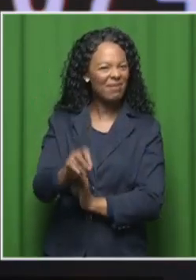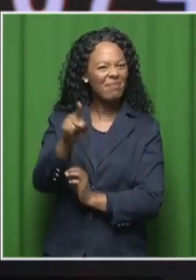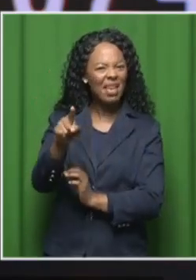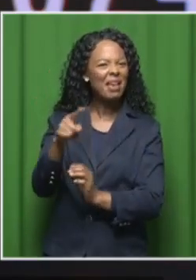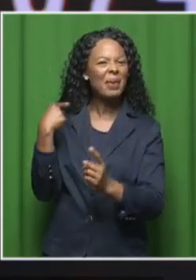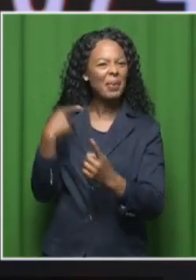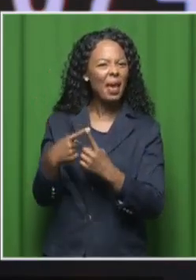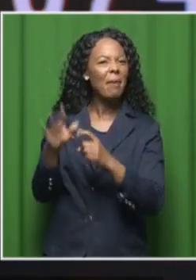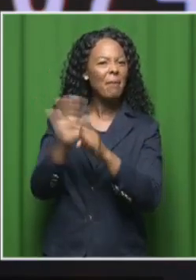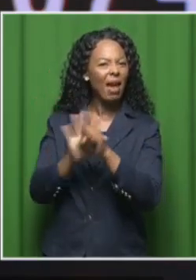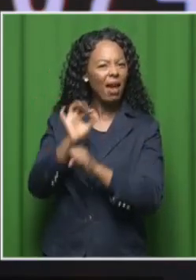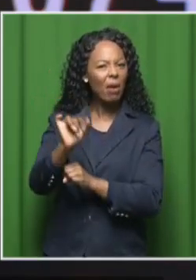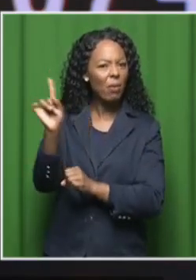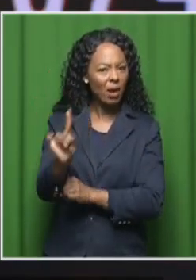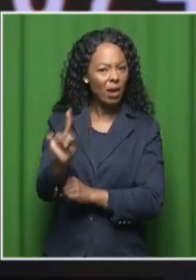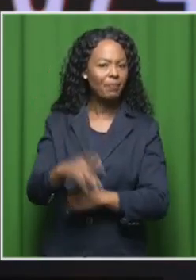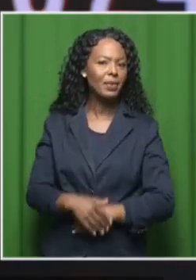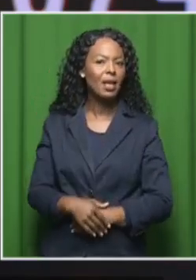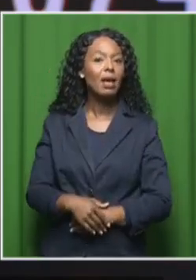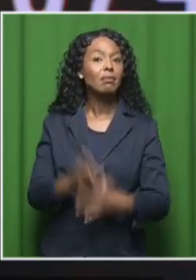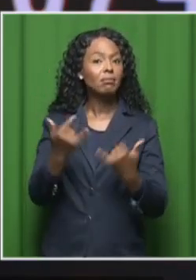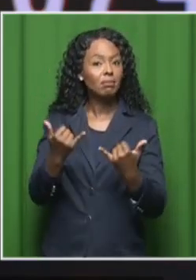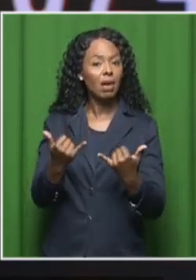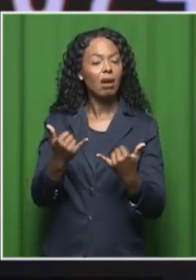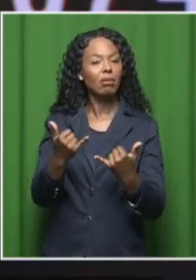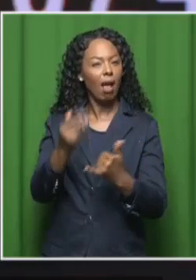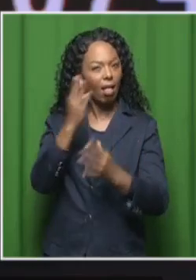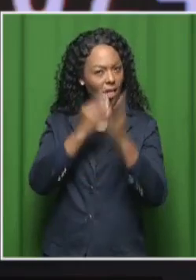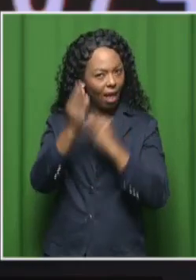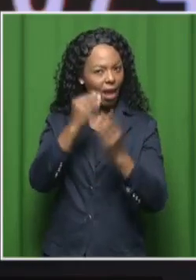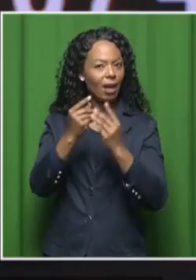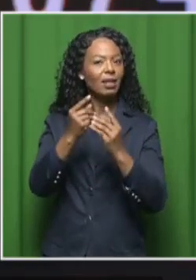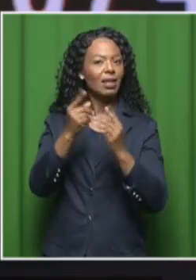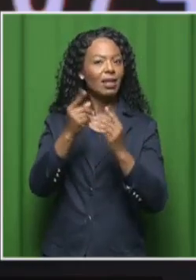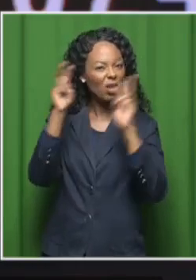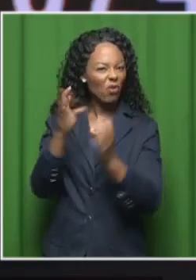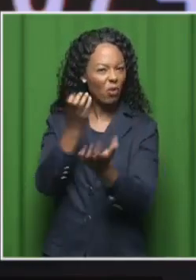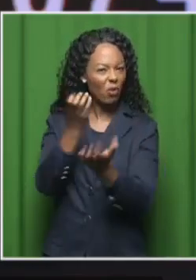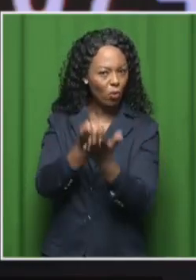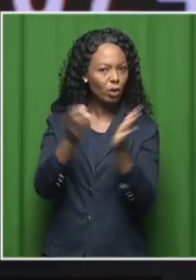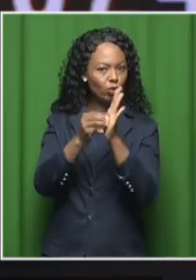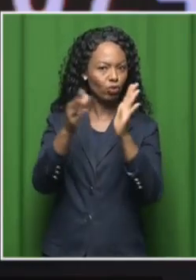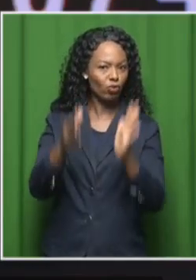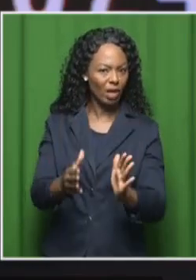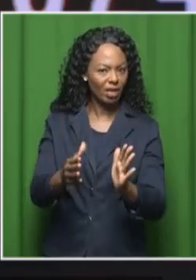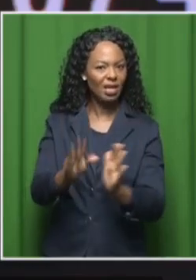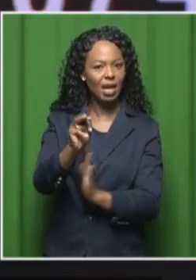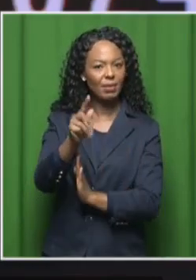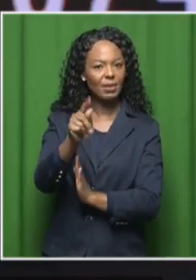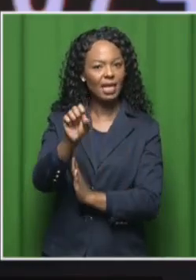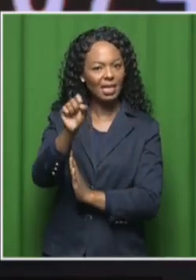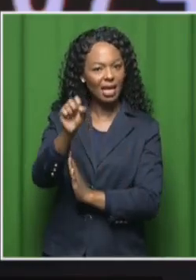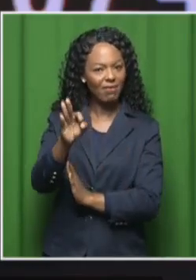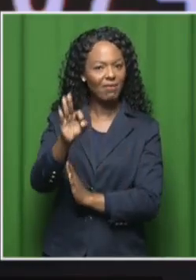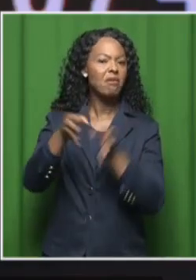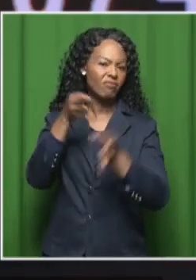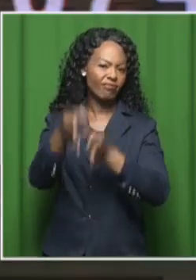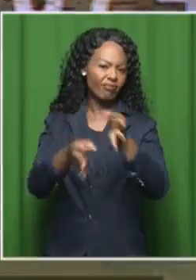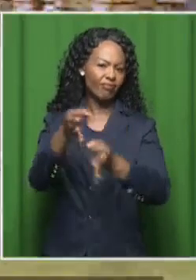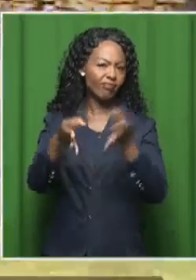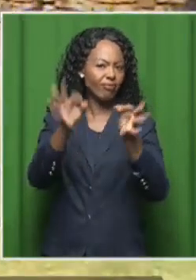guests this morning on this, let's get some lessons from economic students that explain the MTSF.